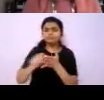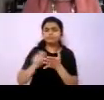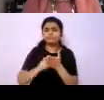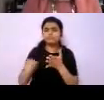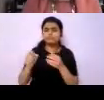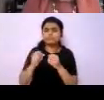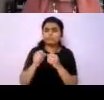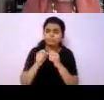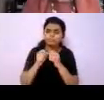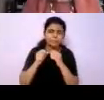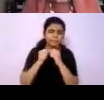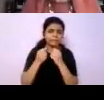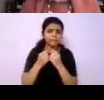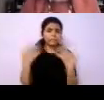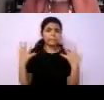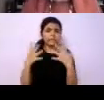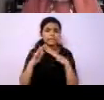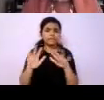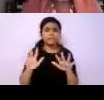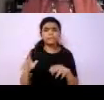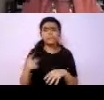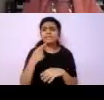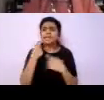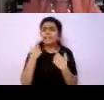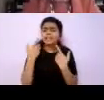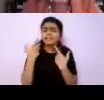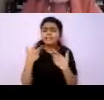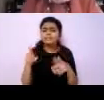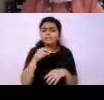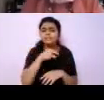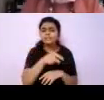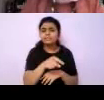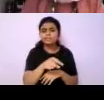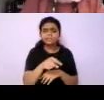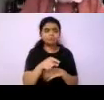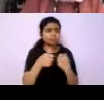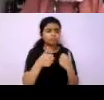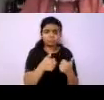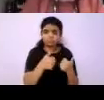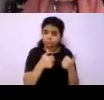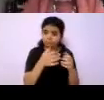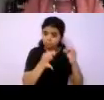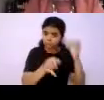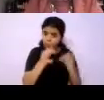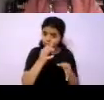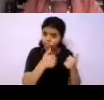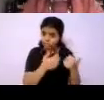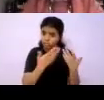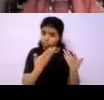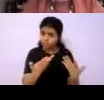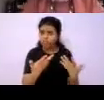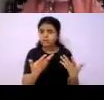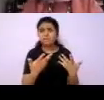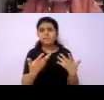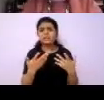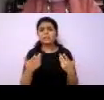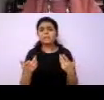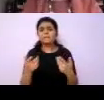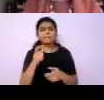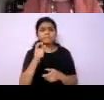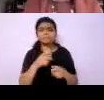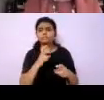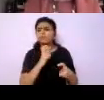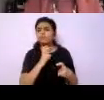Consider, we never speak of a person as being too just, We speak of a person being too rigid or